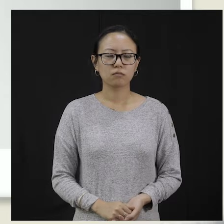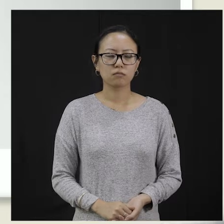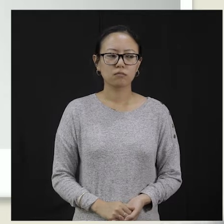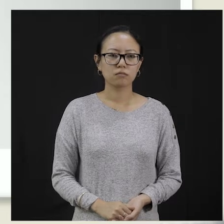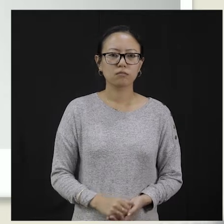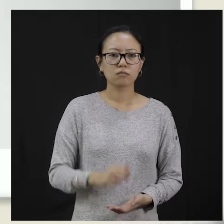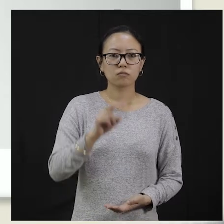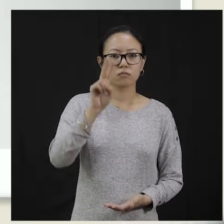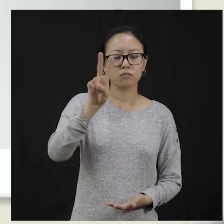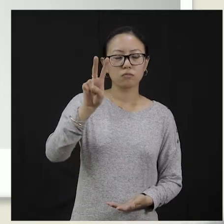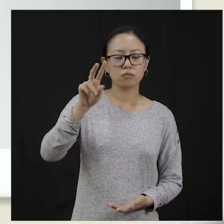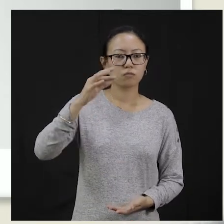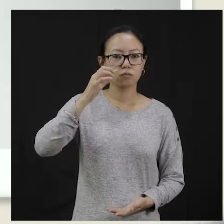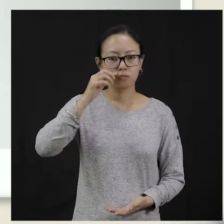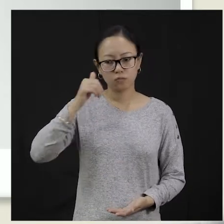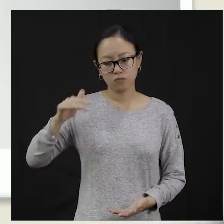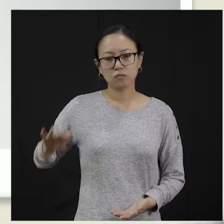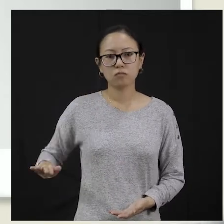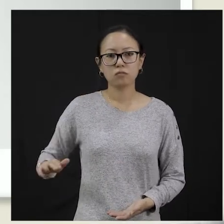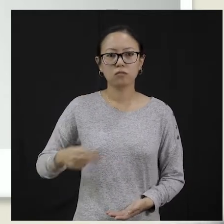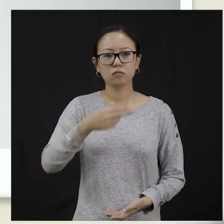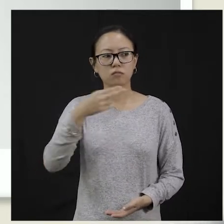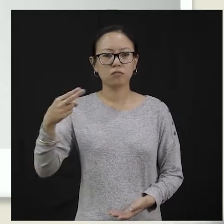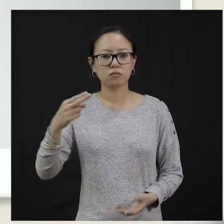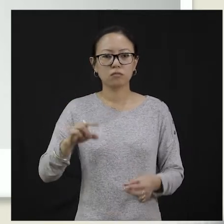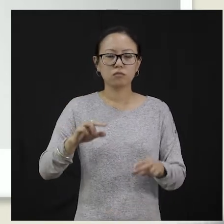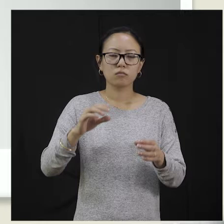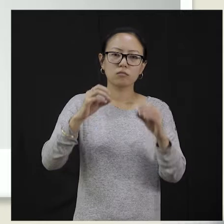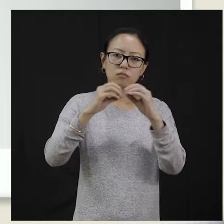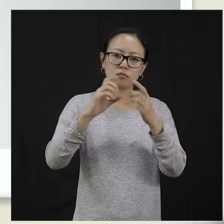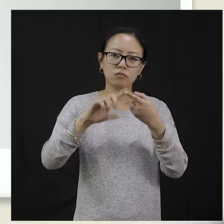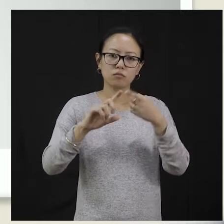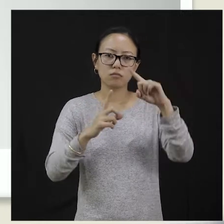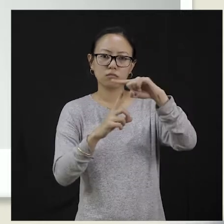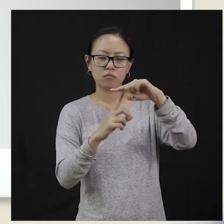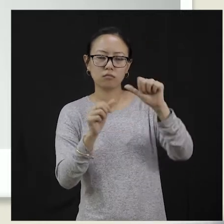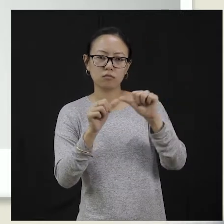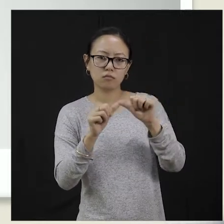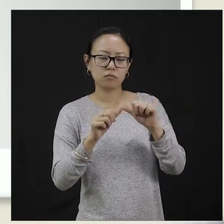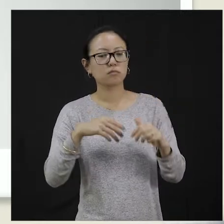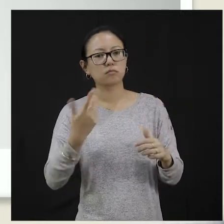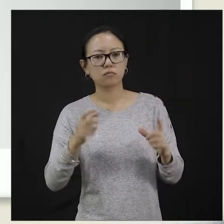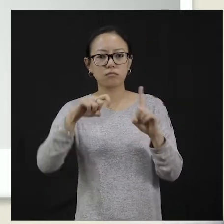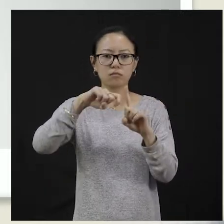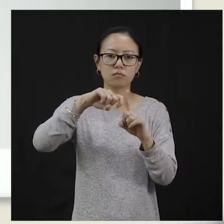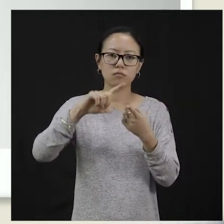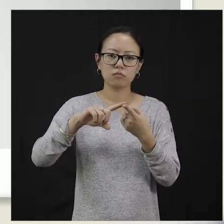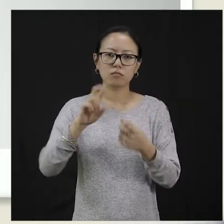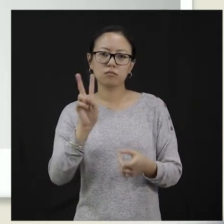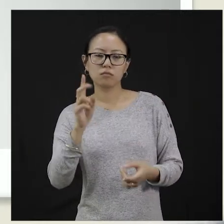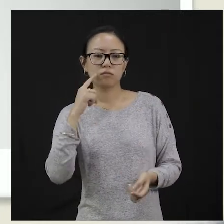Kevi, 2 boys are playing in a slide, right? Yes, Beta and